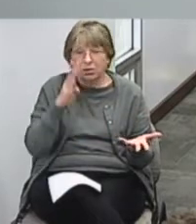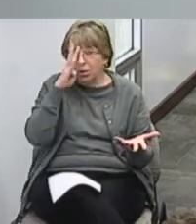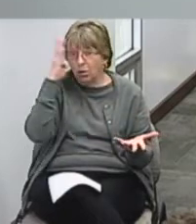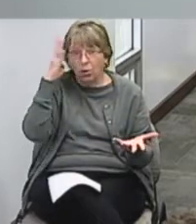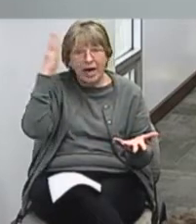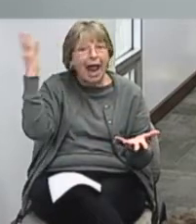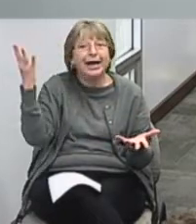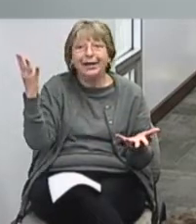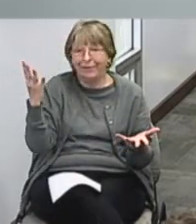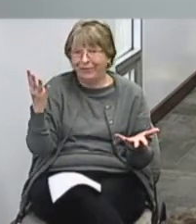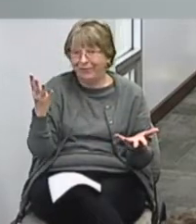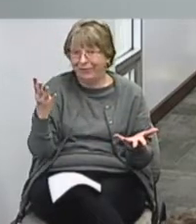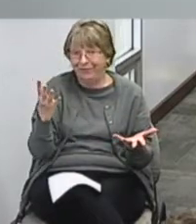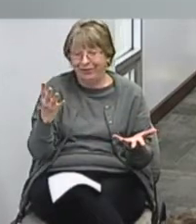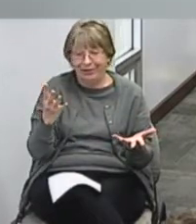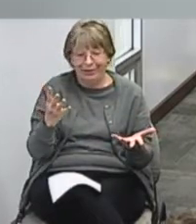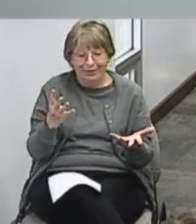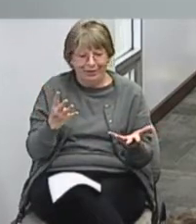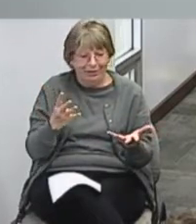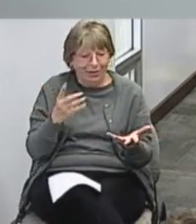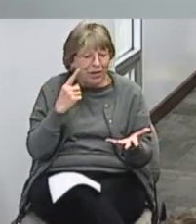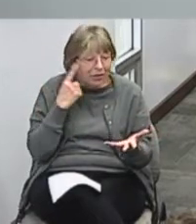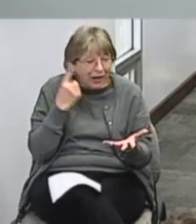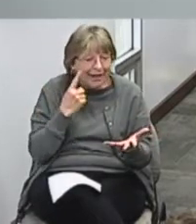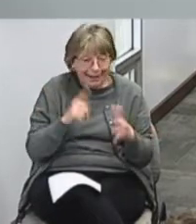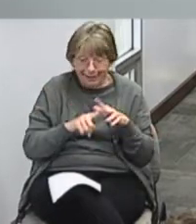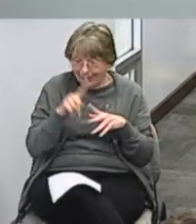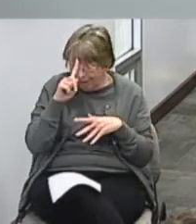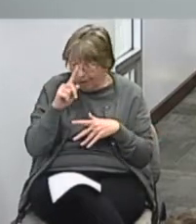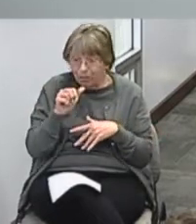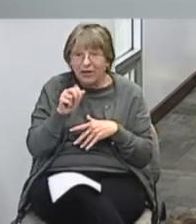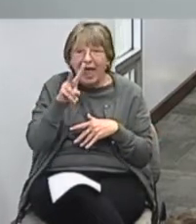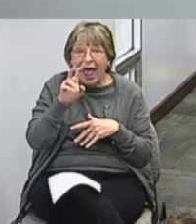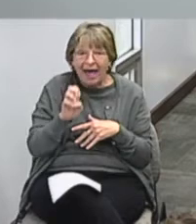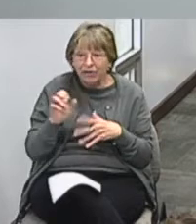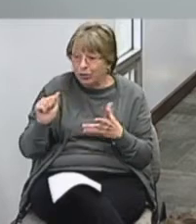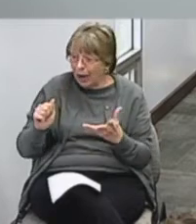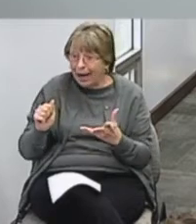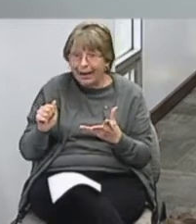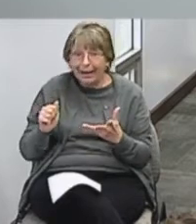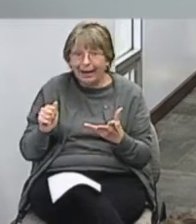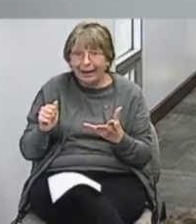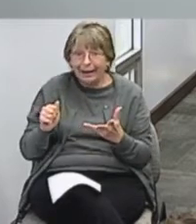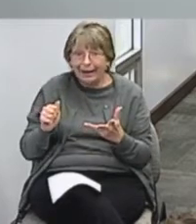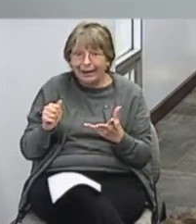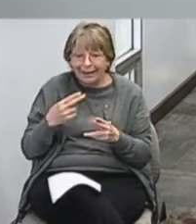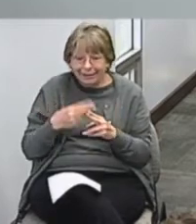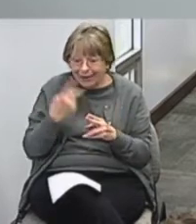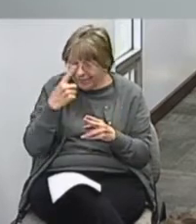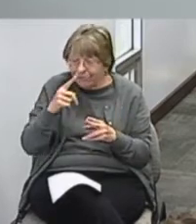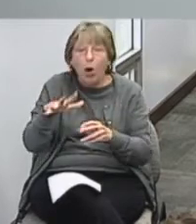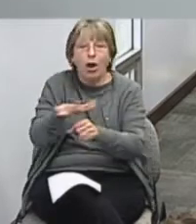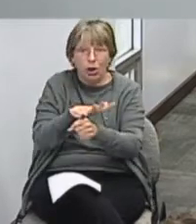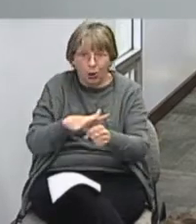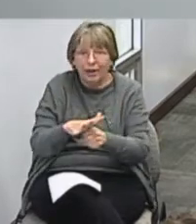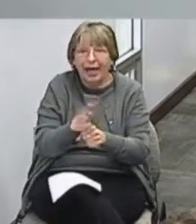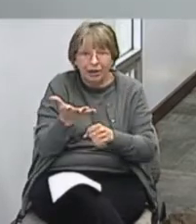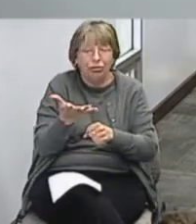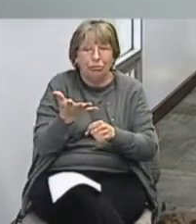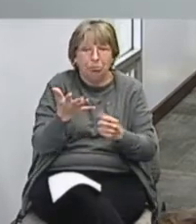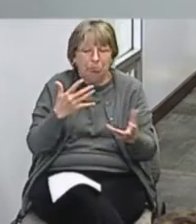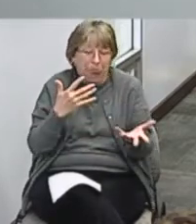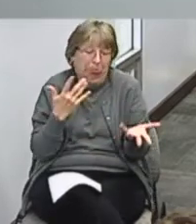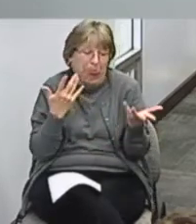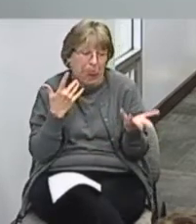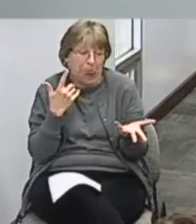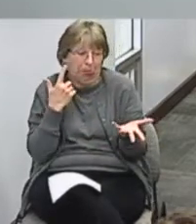thinking to come up with Avenue A Park. It just was, that was the location. I see. And I think it, you know, as the mayor said, it kind of sticks